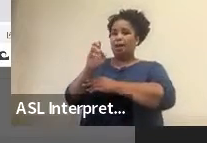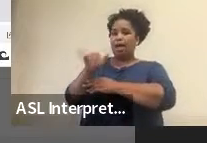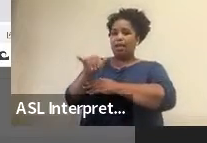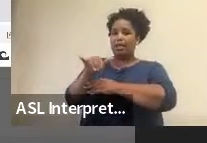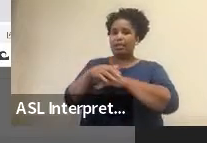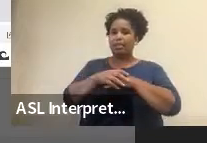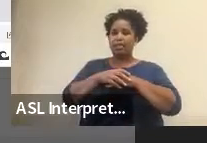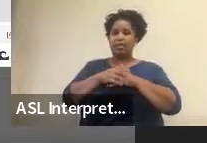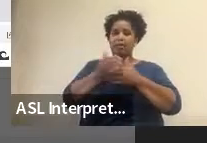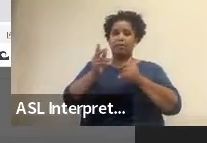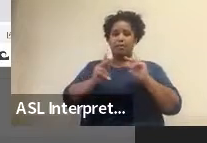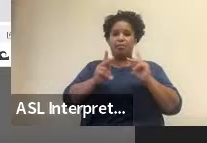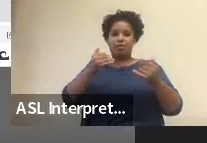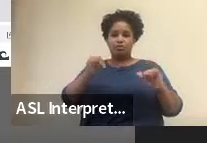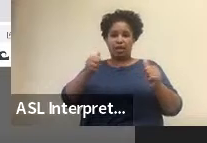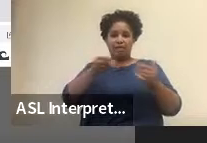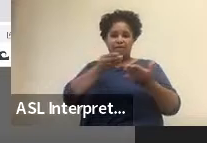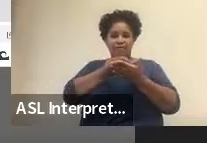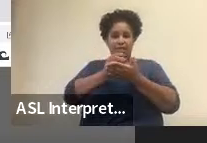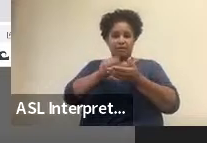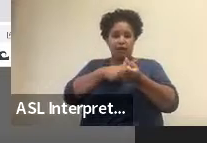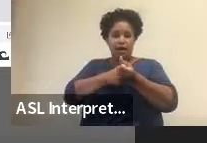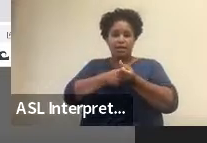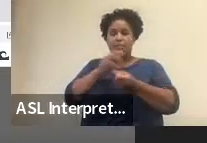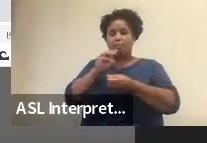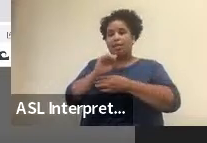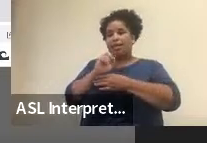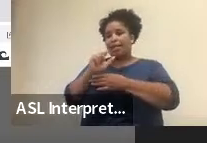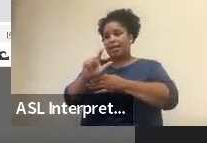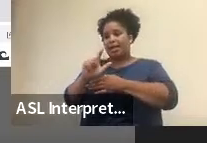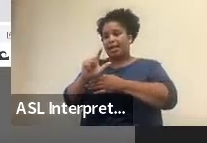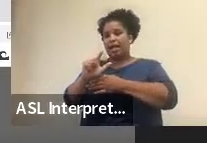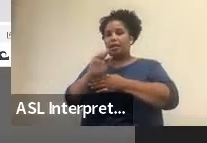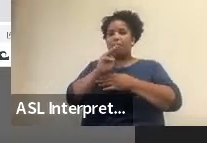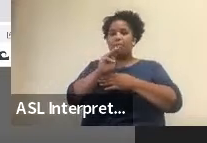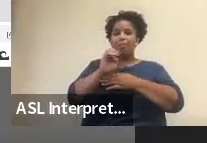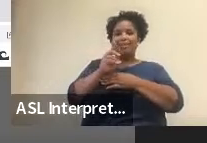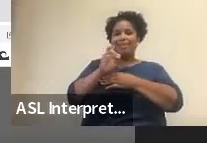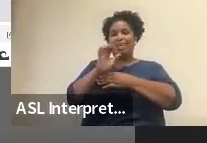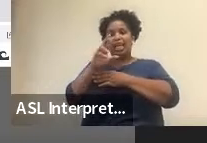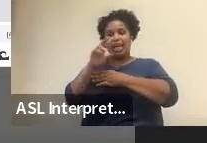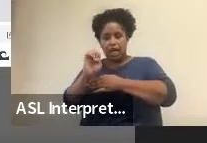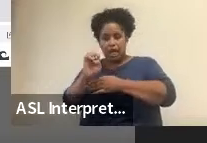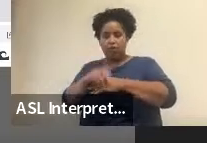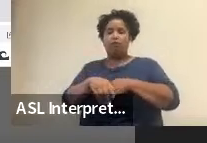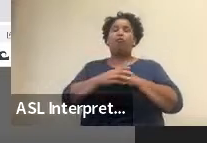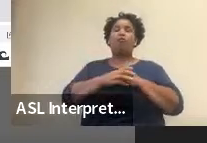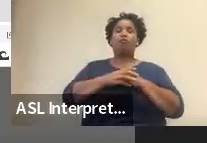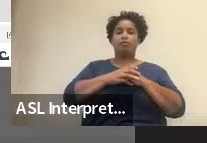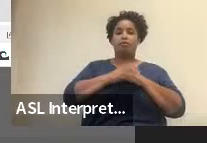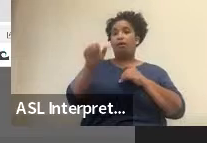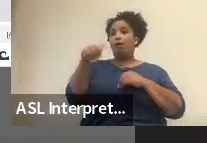still funding it through Medicare and Medi-Cal. Also, some other